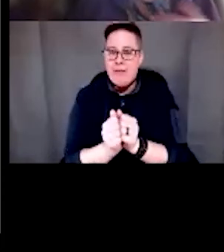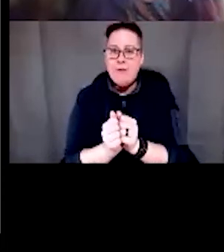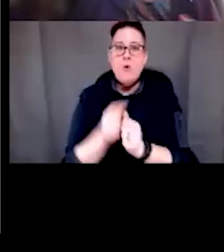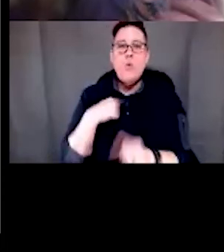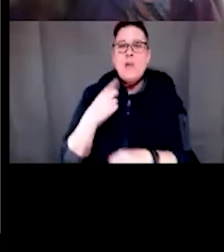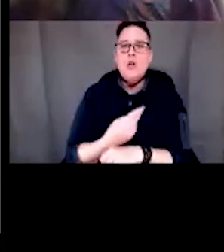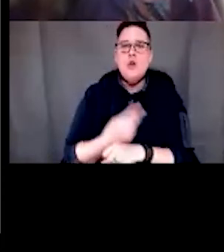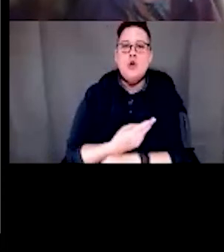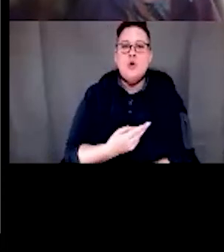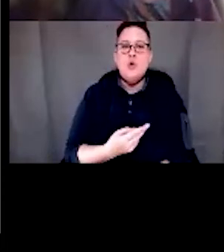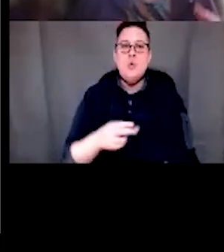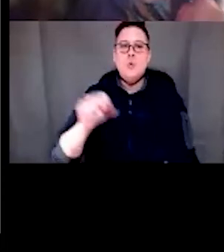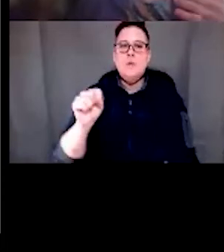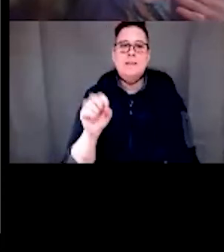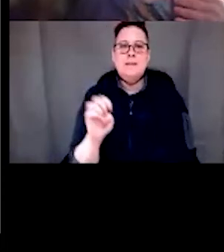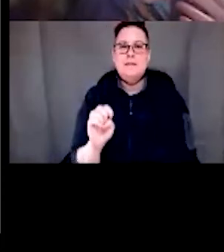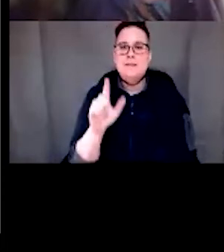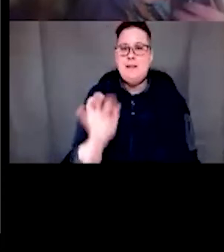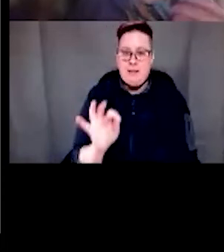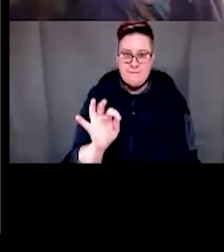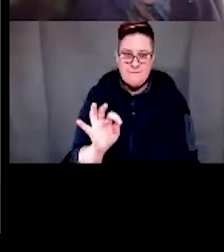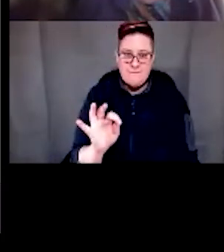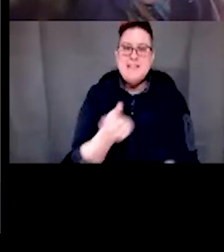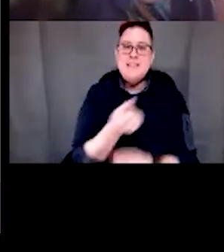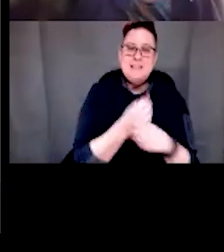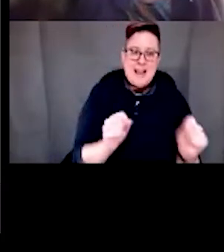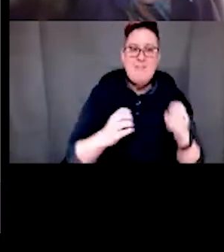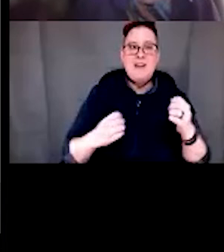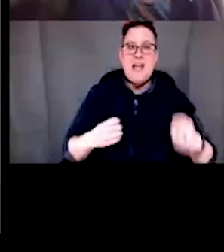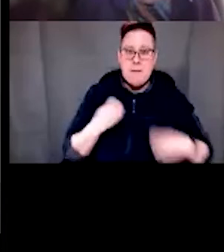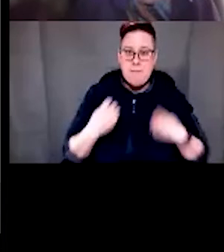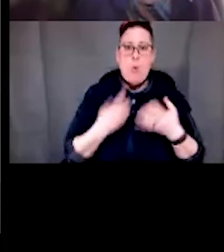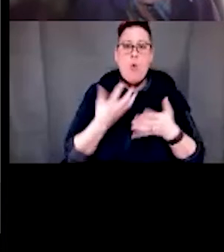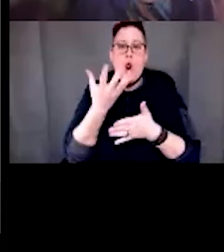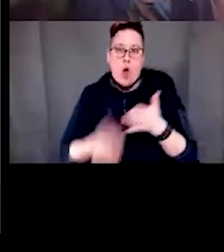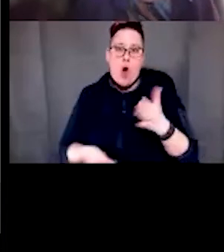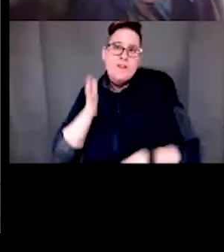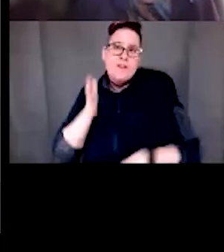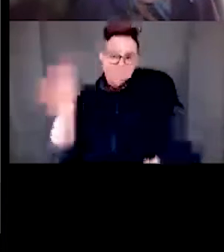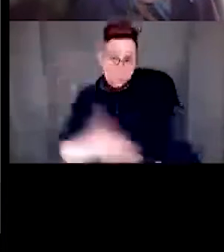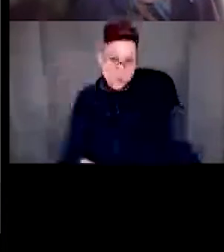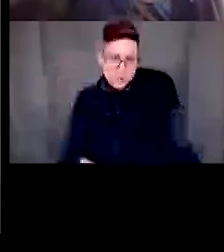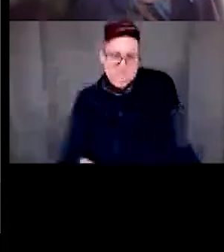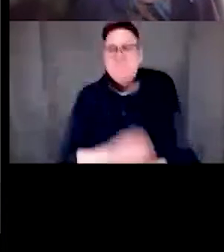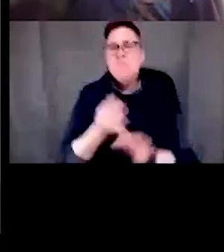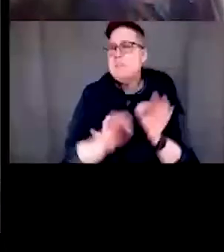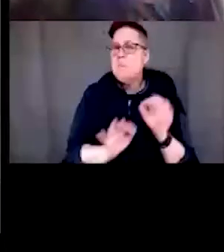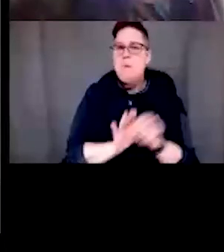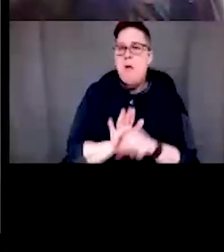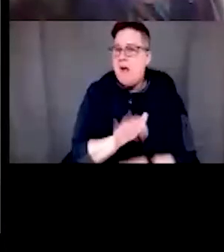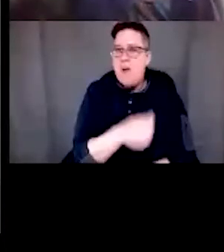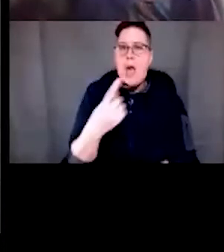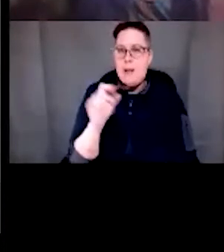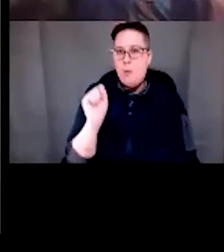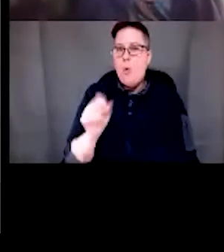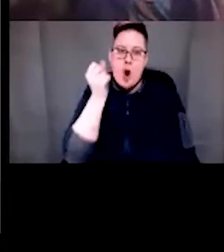This emerged out of our work with our patients, and it stands for safety, emotions, loss, and future. It's simple enough for anybody to